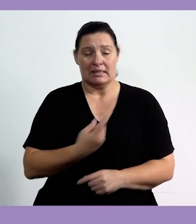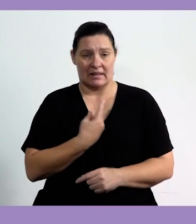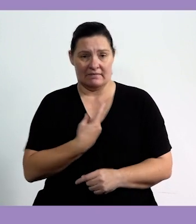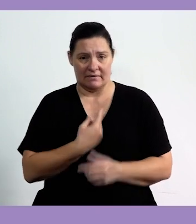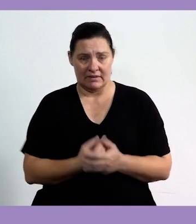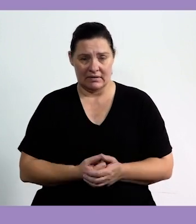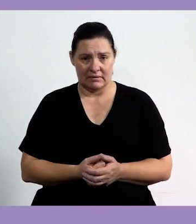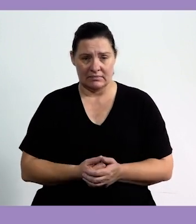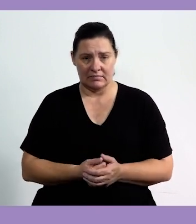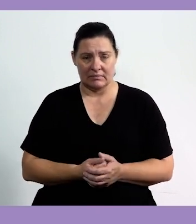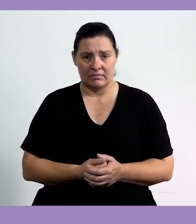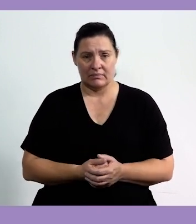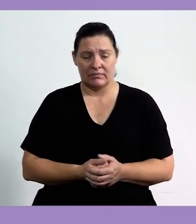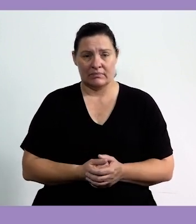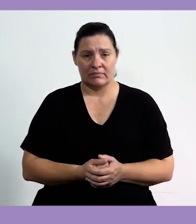by itself.